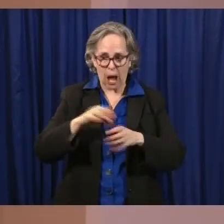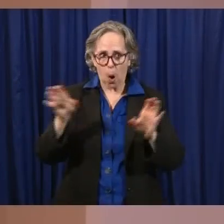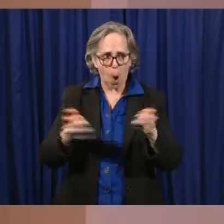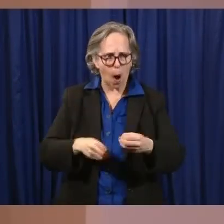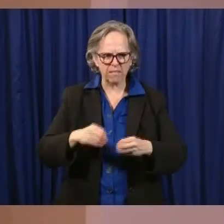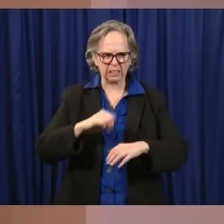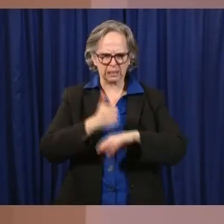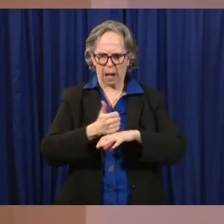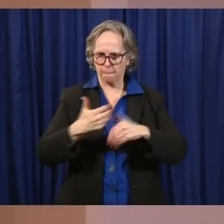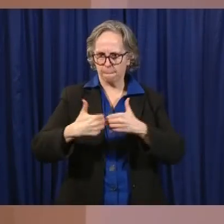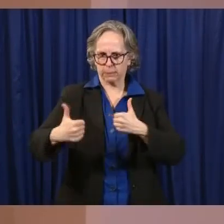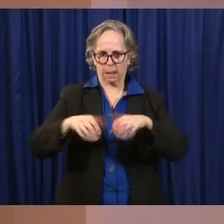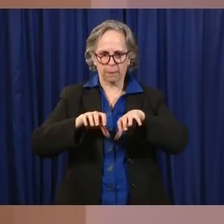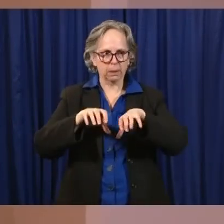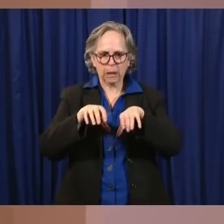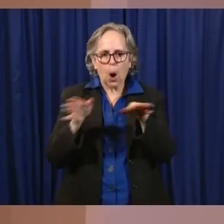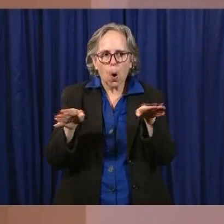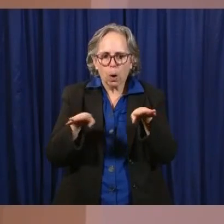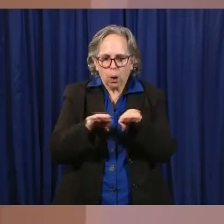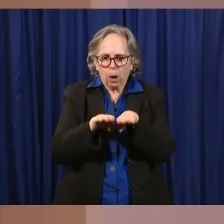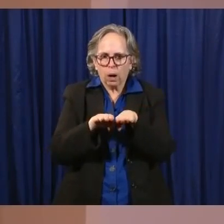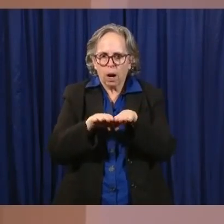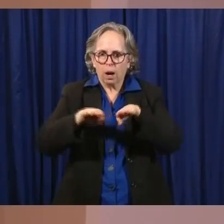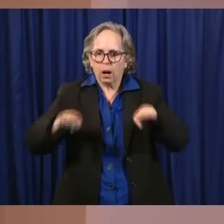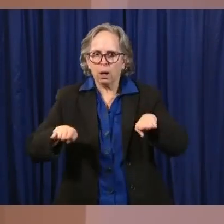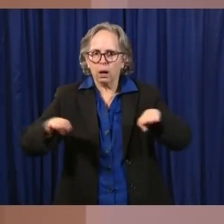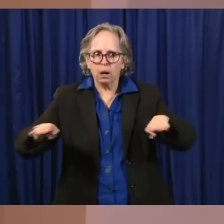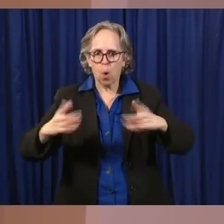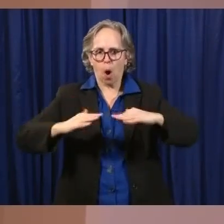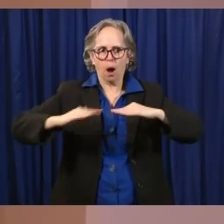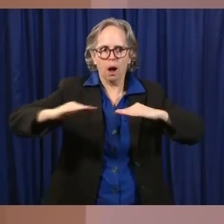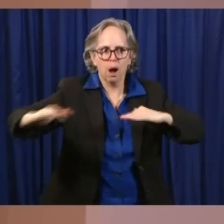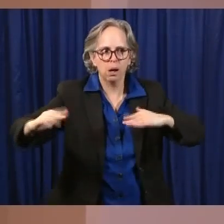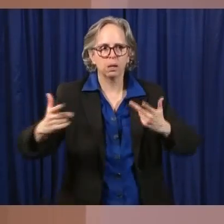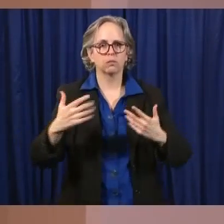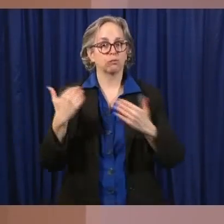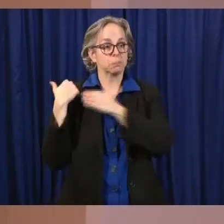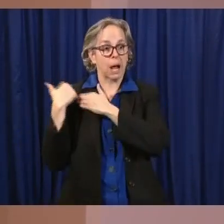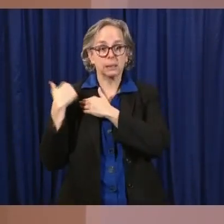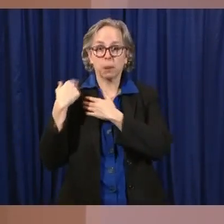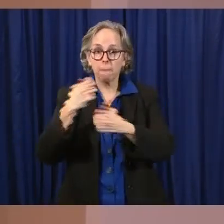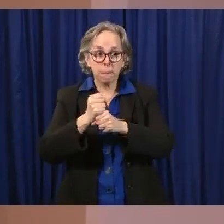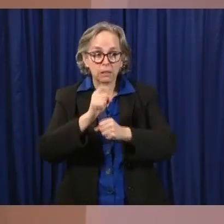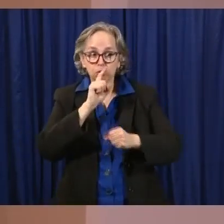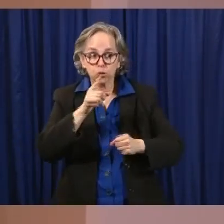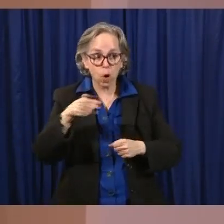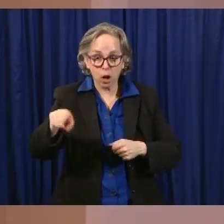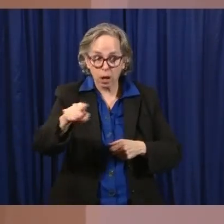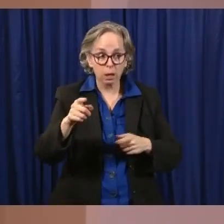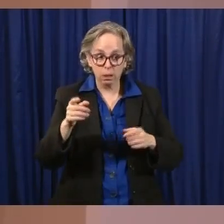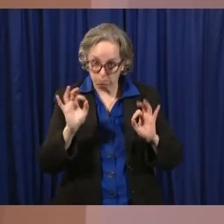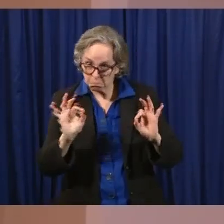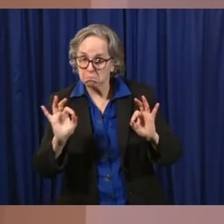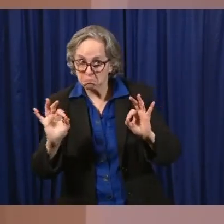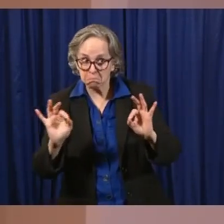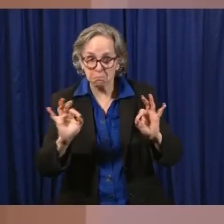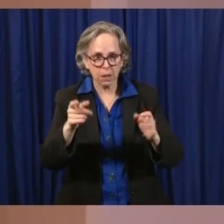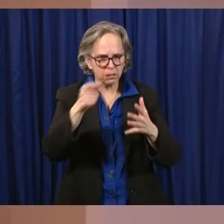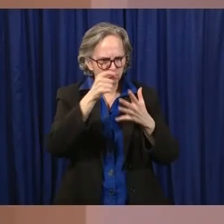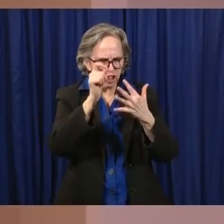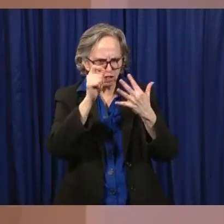of making sure that these protocols are followed. You may need to reconfigure your business in some way so that it